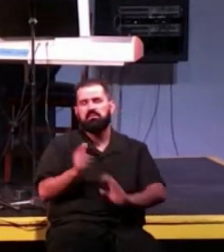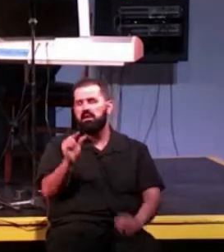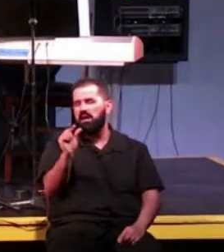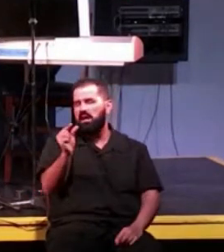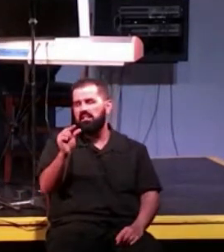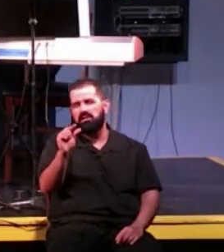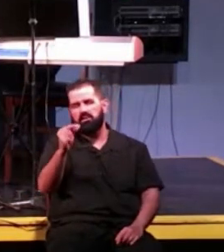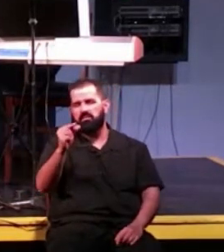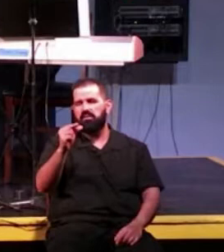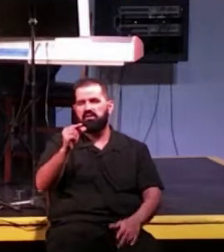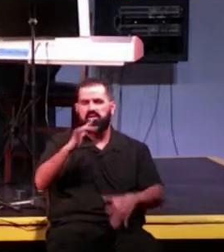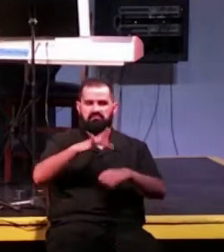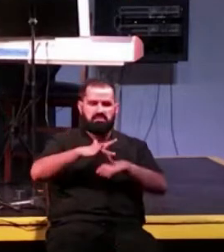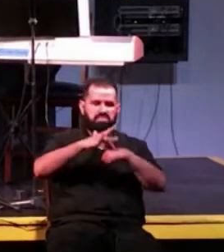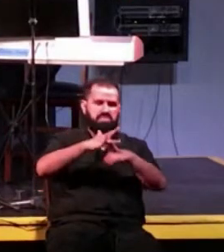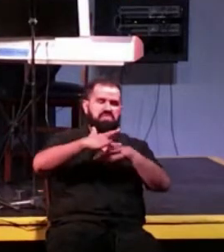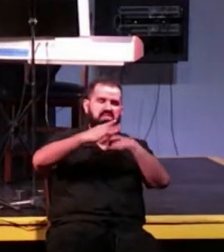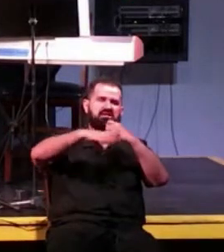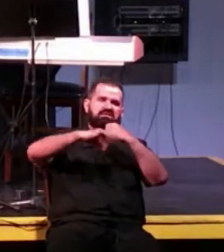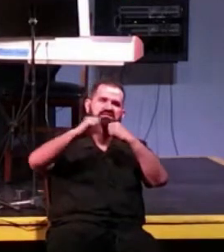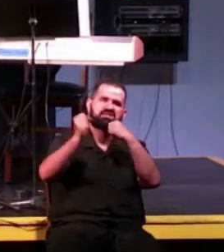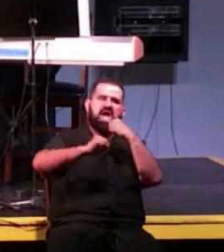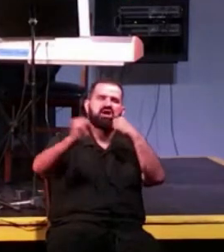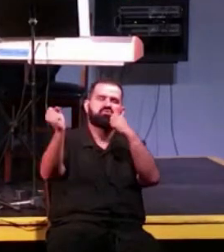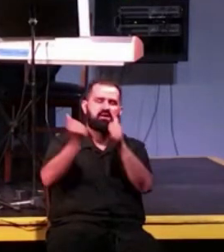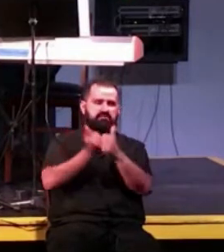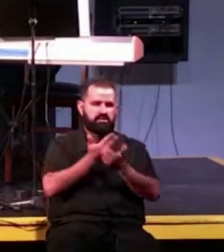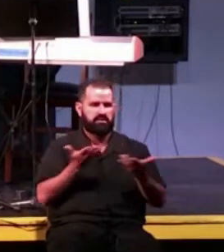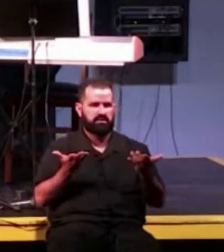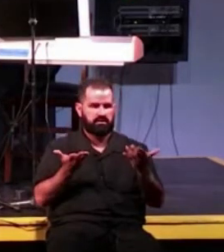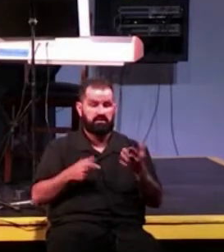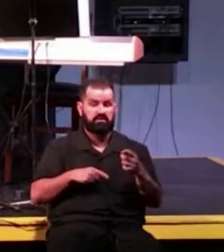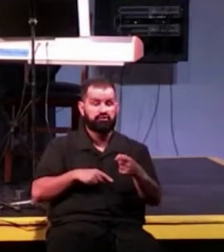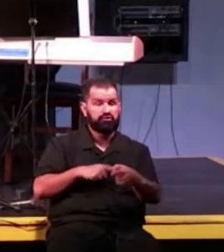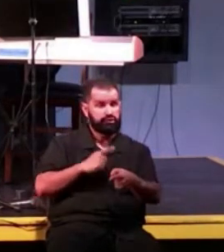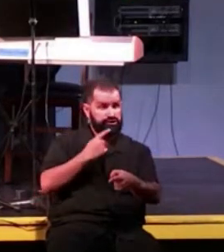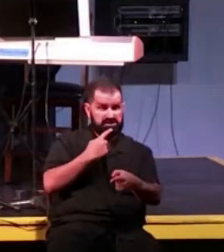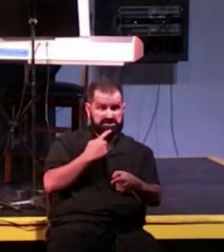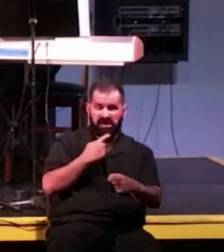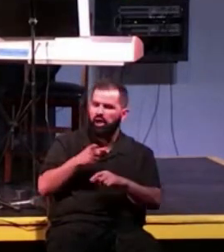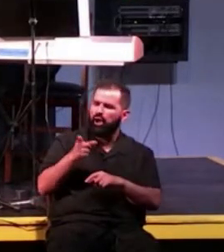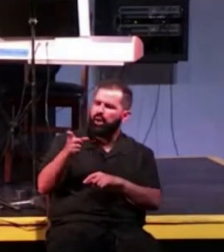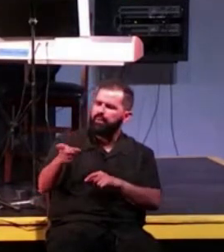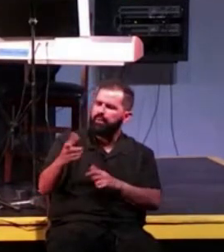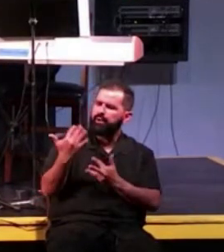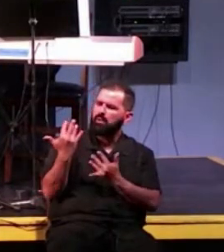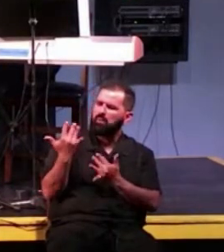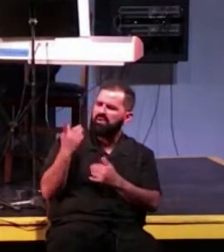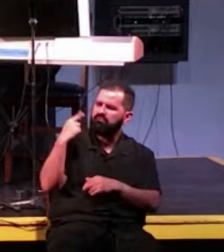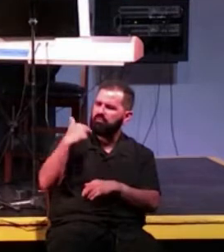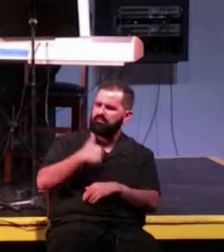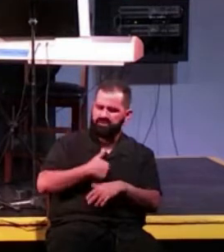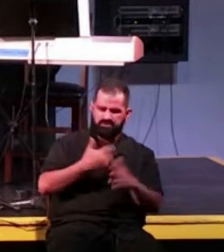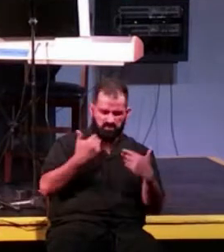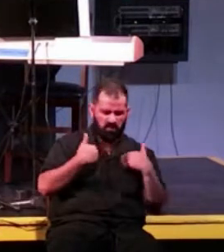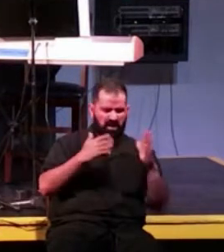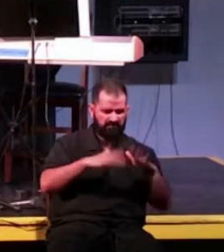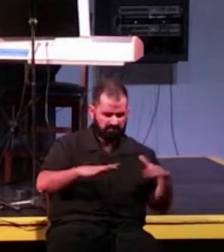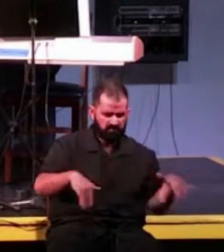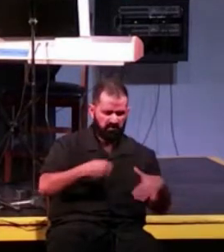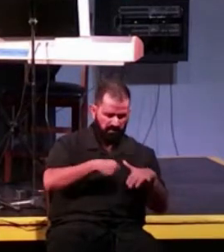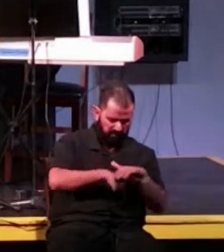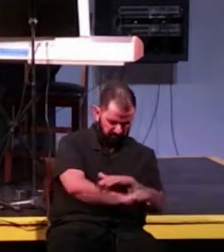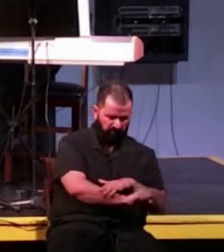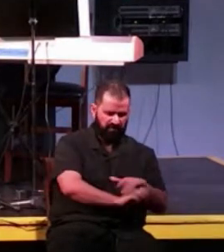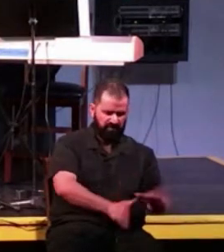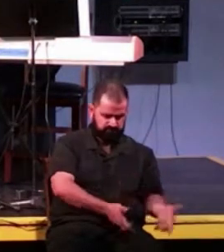of an overthinker and an exaggerator. She said, are you going to wait for me to have children and wait